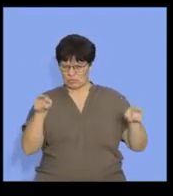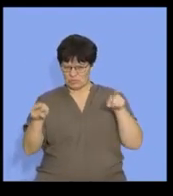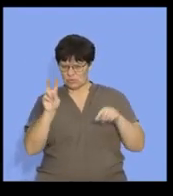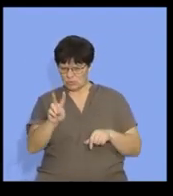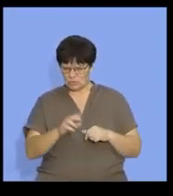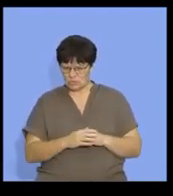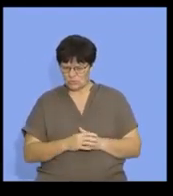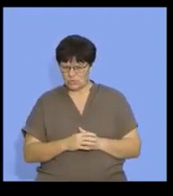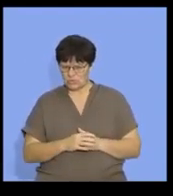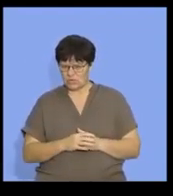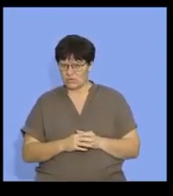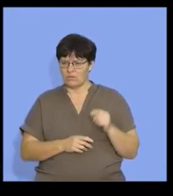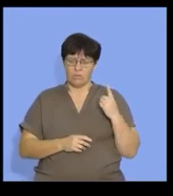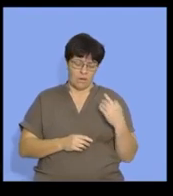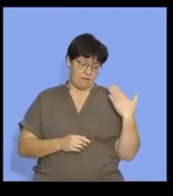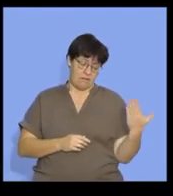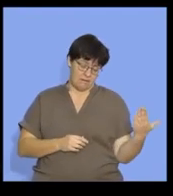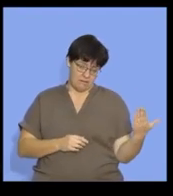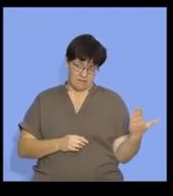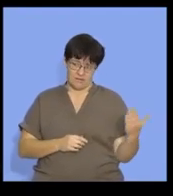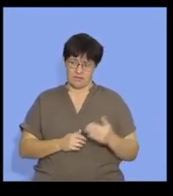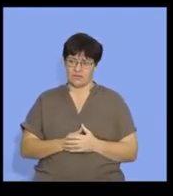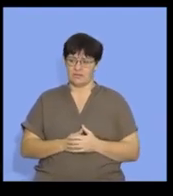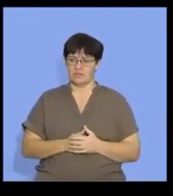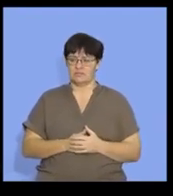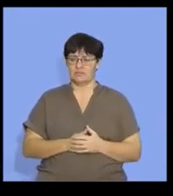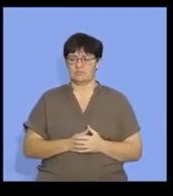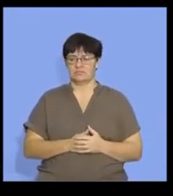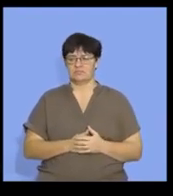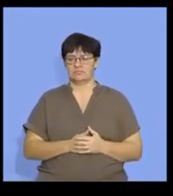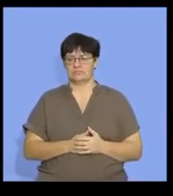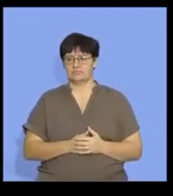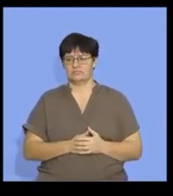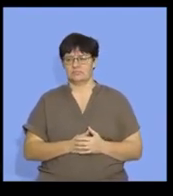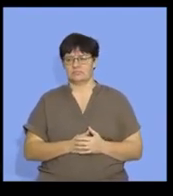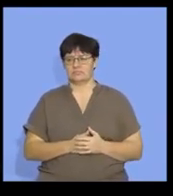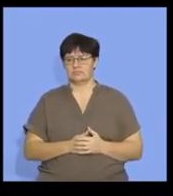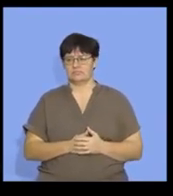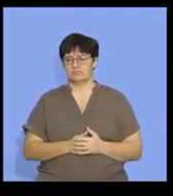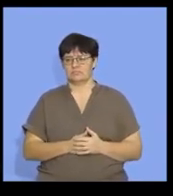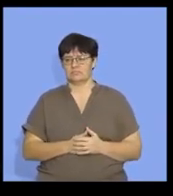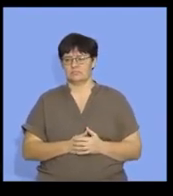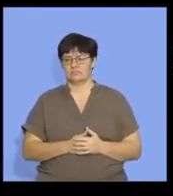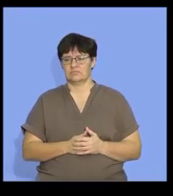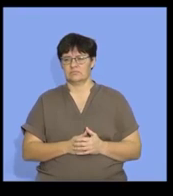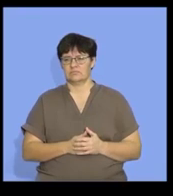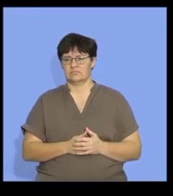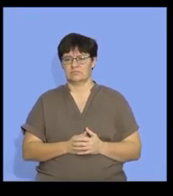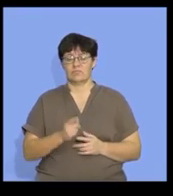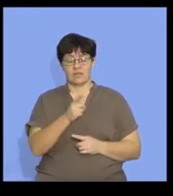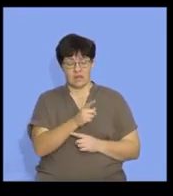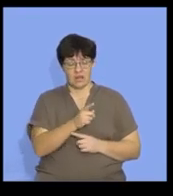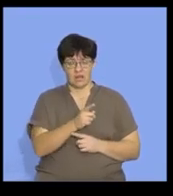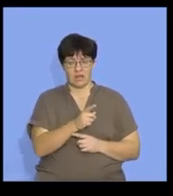here. You've got one on one side over here. I'm going to change the pen color quickly.